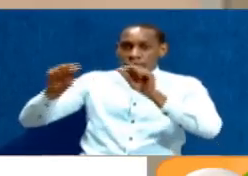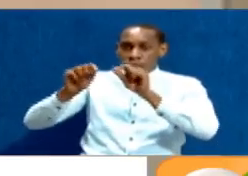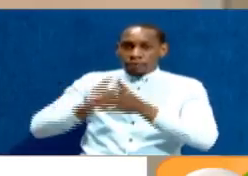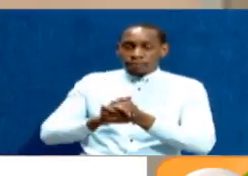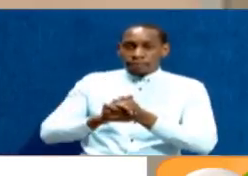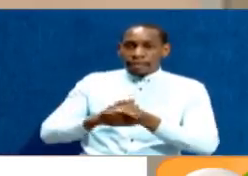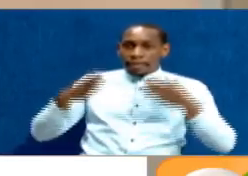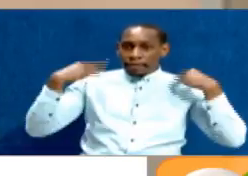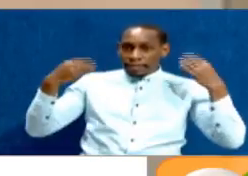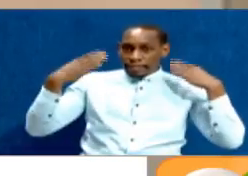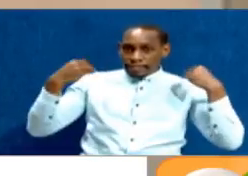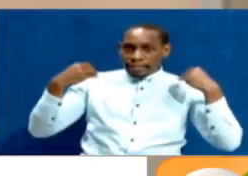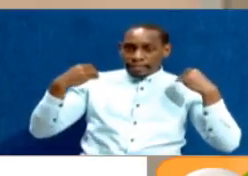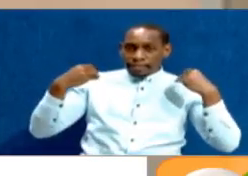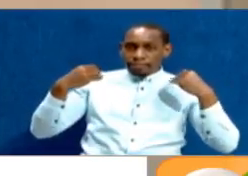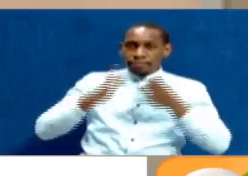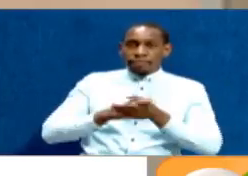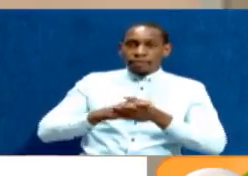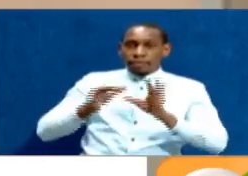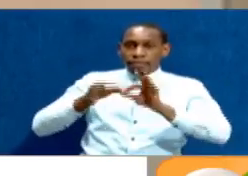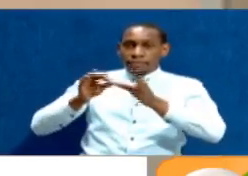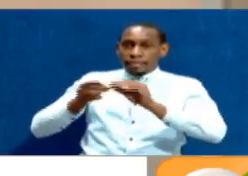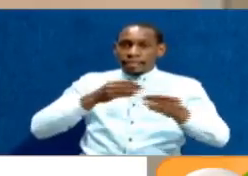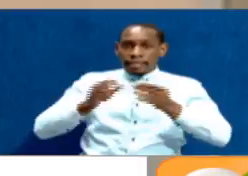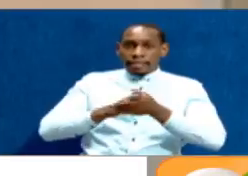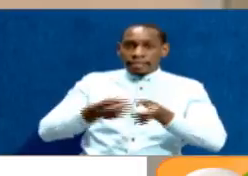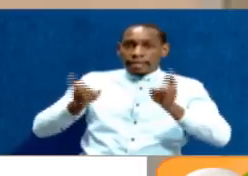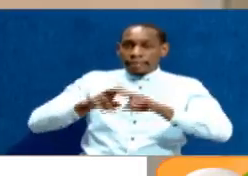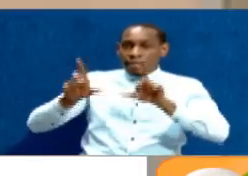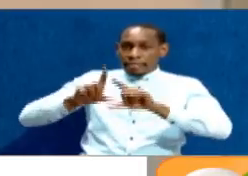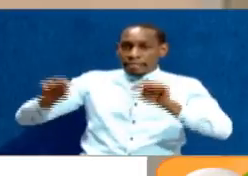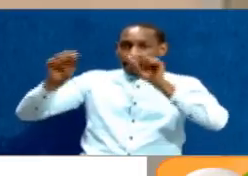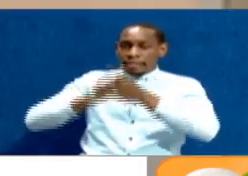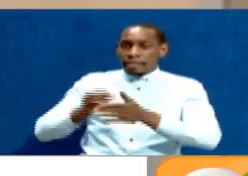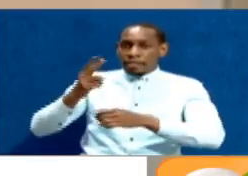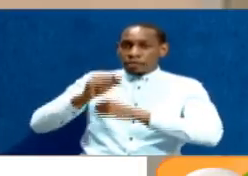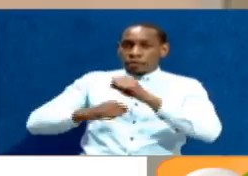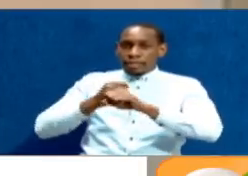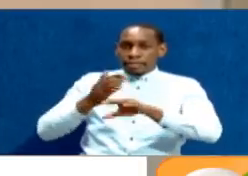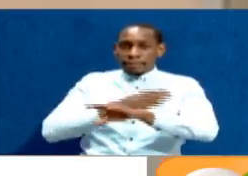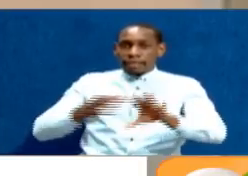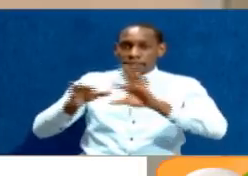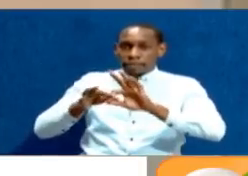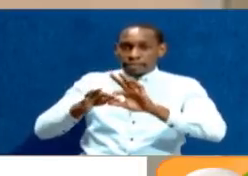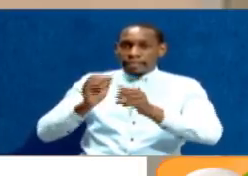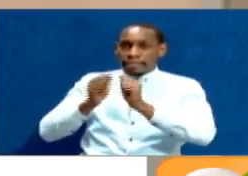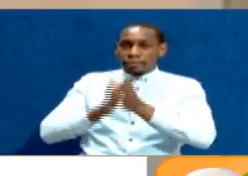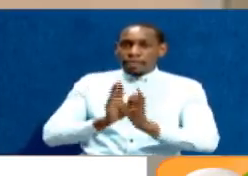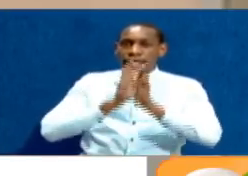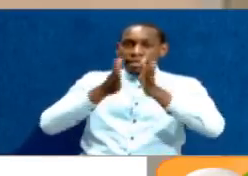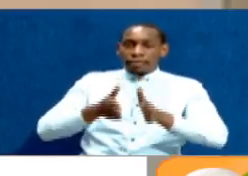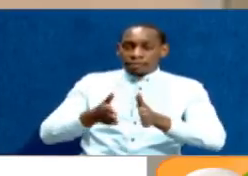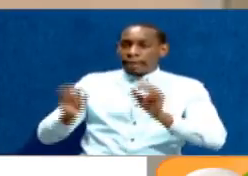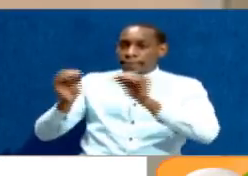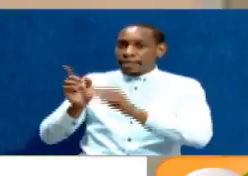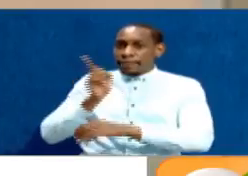for the upcoming Paralympics to be held in Tokyo, Japan later this year, less than 2 years after joining the sport. Francis Mtalaki